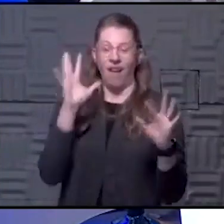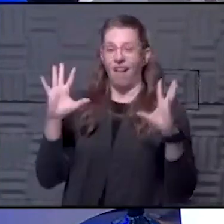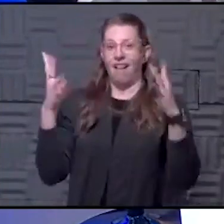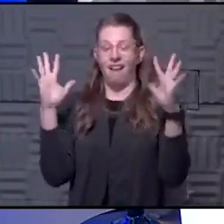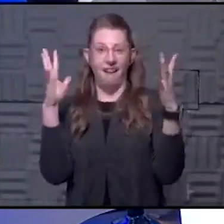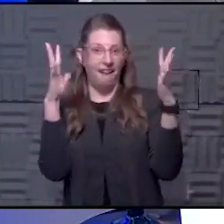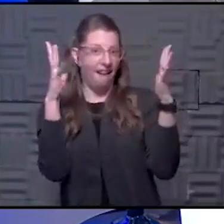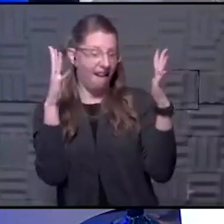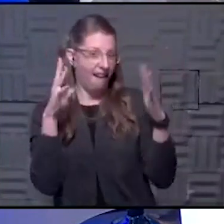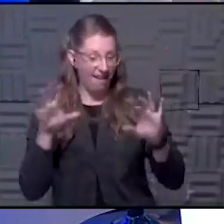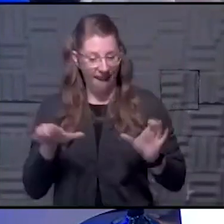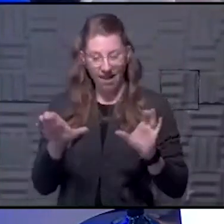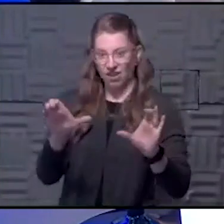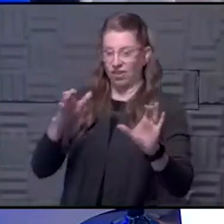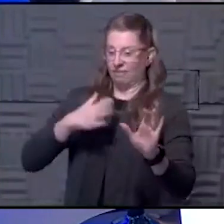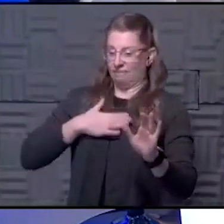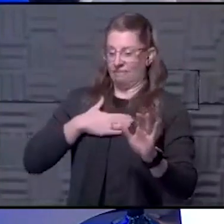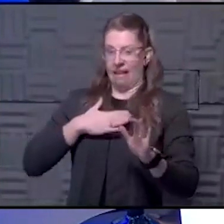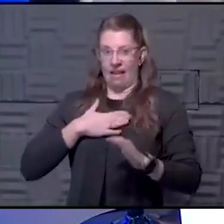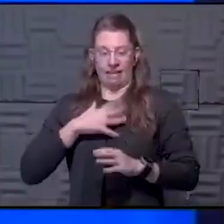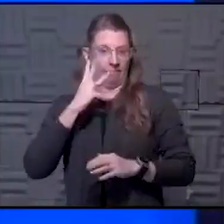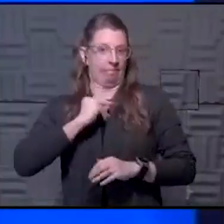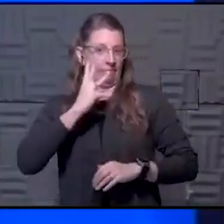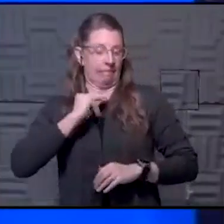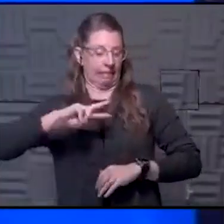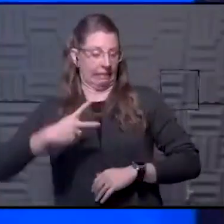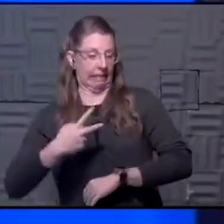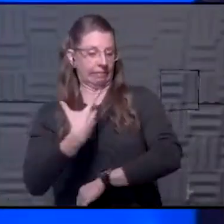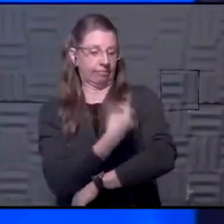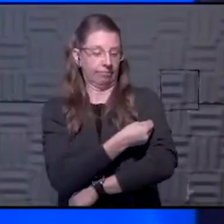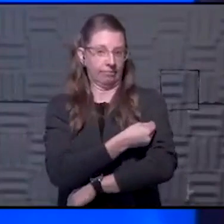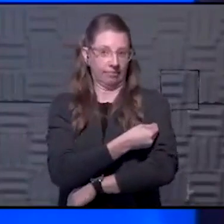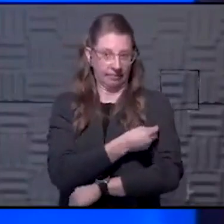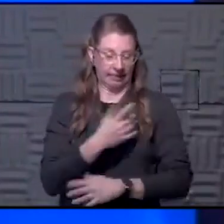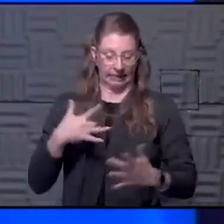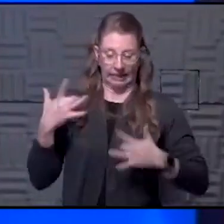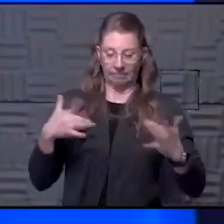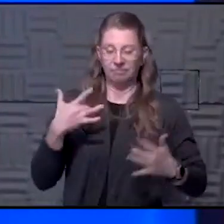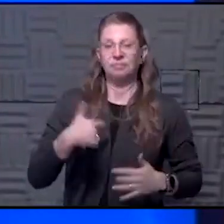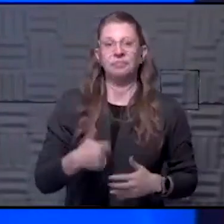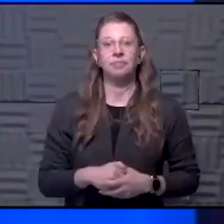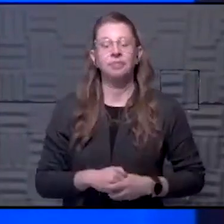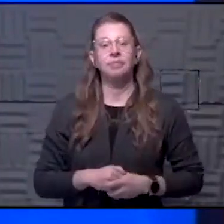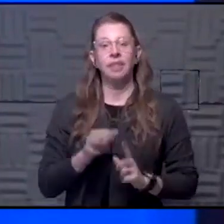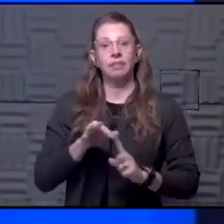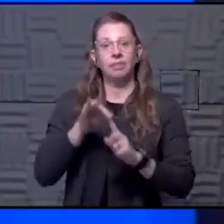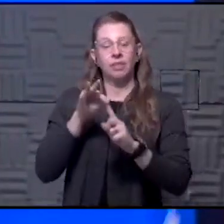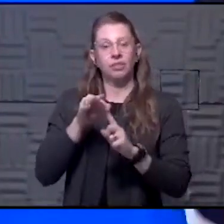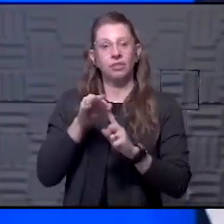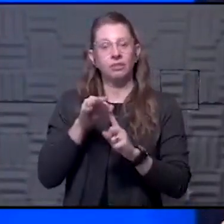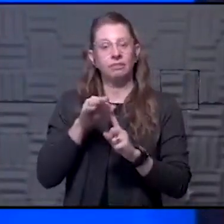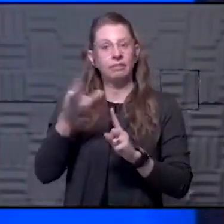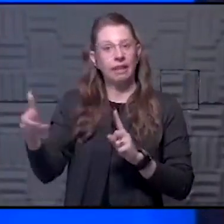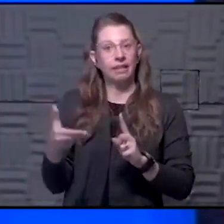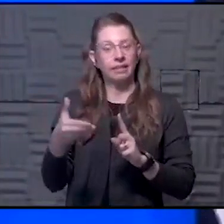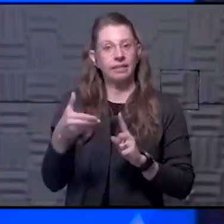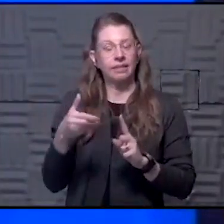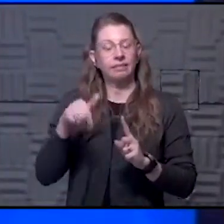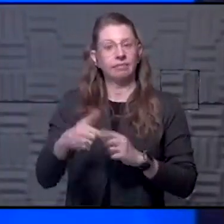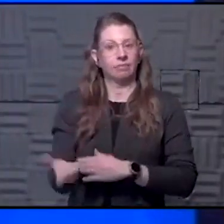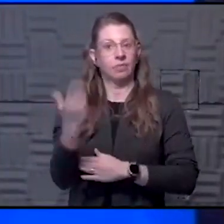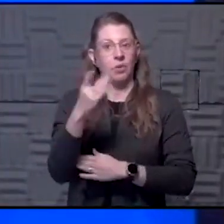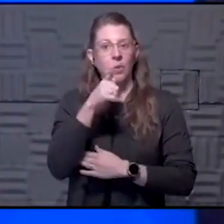Moderna action coming my way, and I'm excited to get my second shot of the vaccine. We have a pretty special guest here this morning, our good friend and